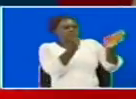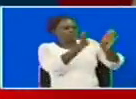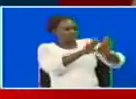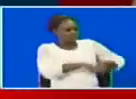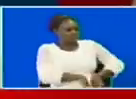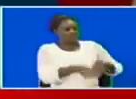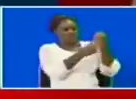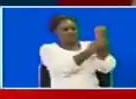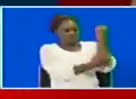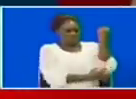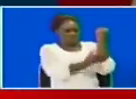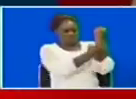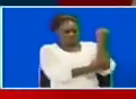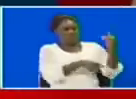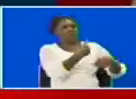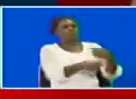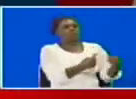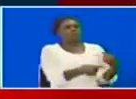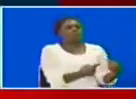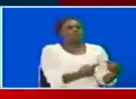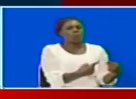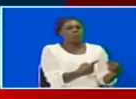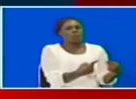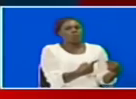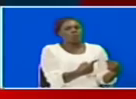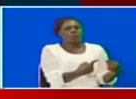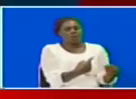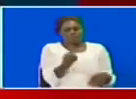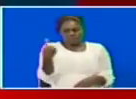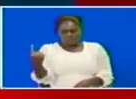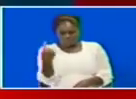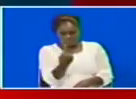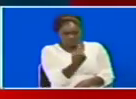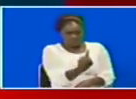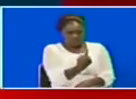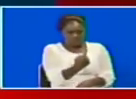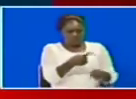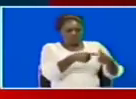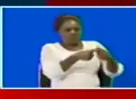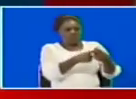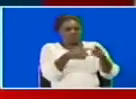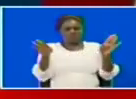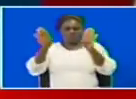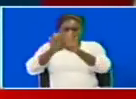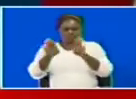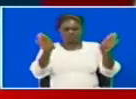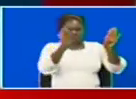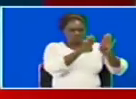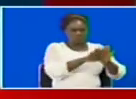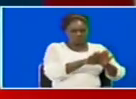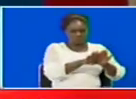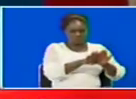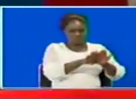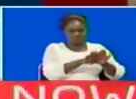over The Horizon One By One The Factory shuttered and left our